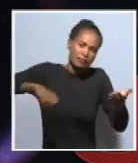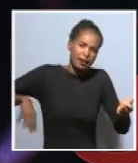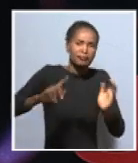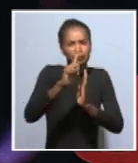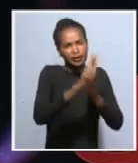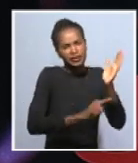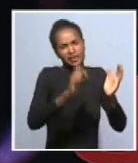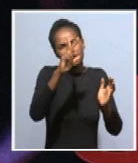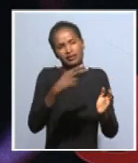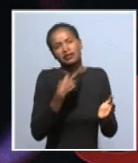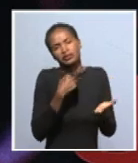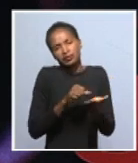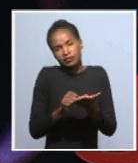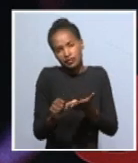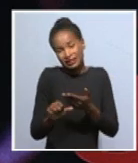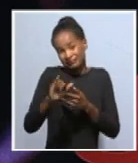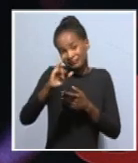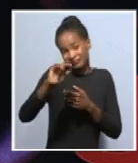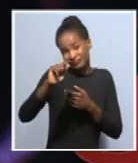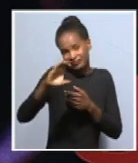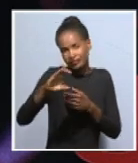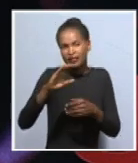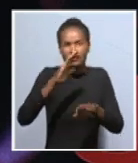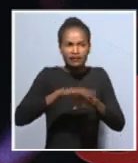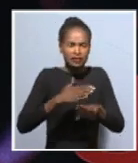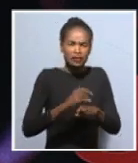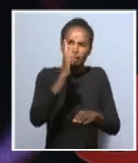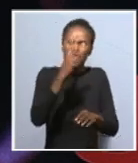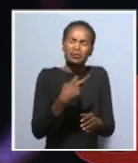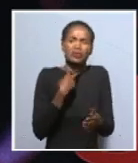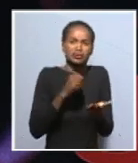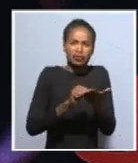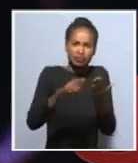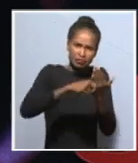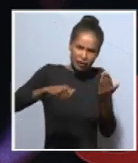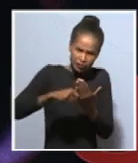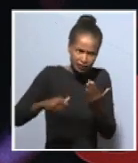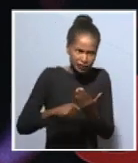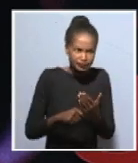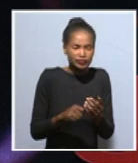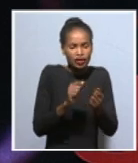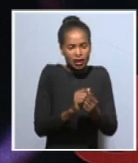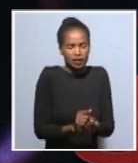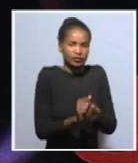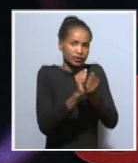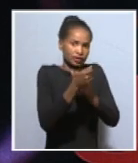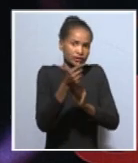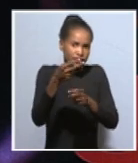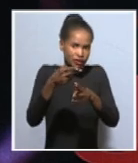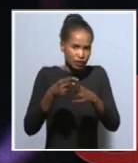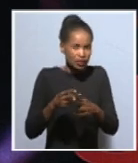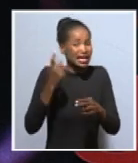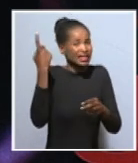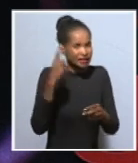other one. And then restructuring. So when a client is in arrears, so we can restructure that loan. Our normal requirement is